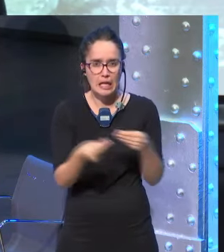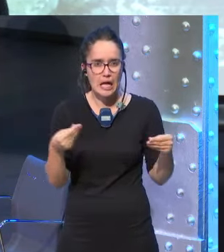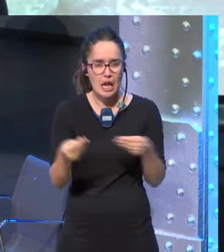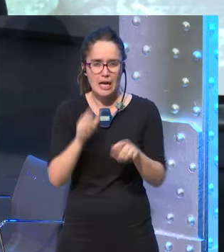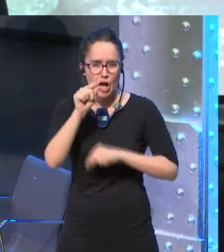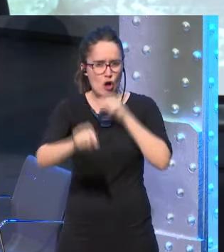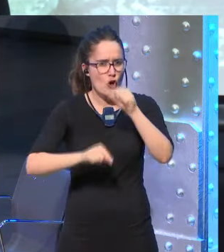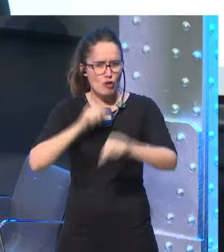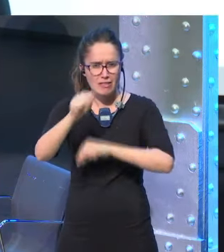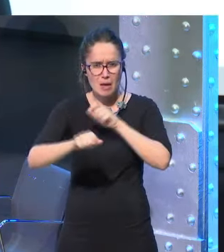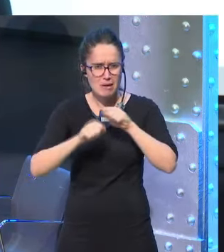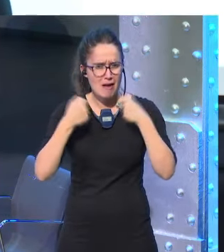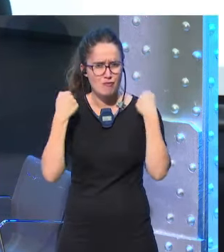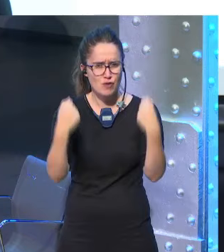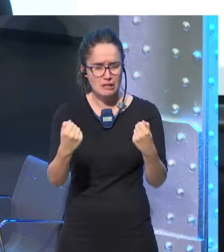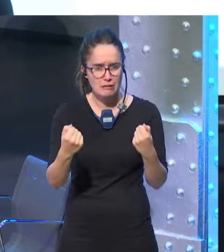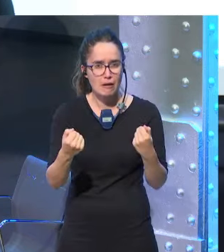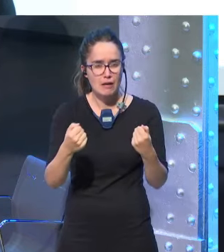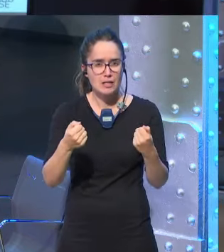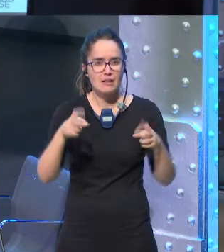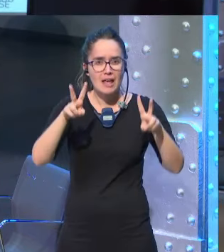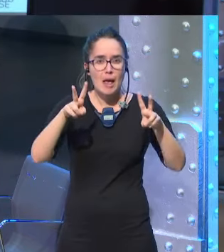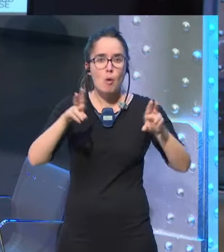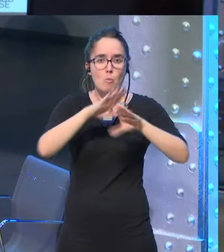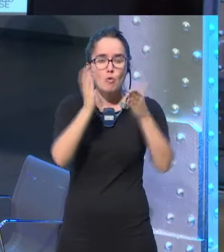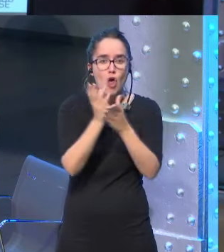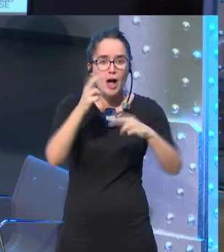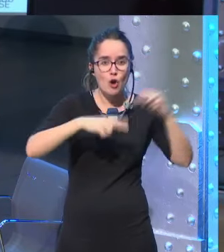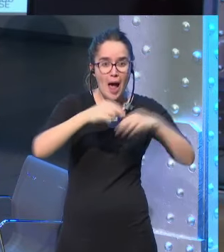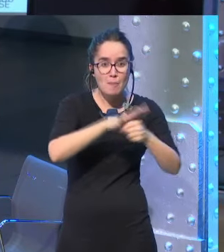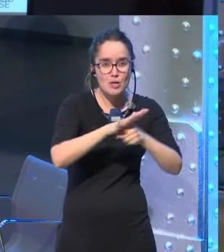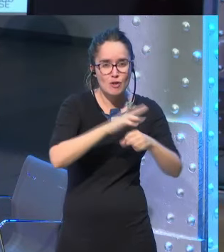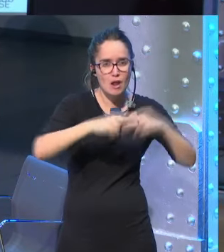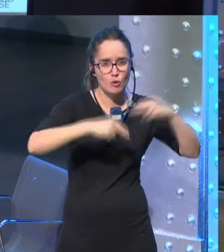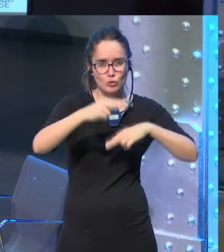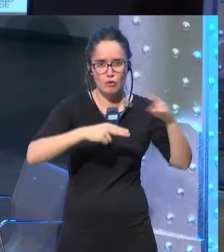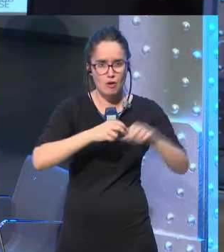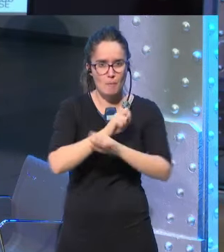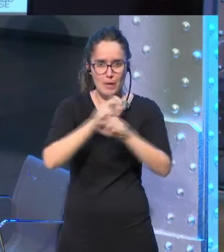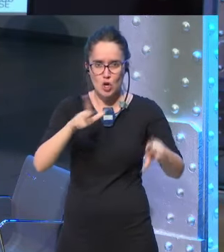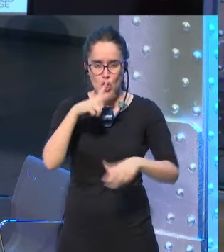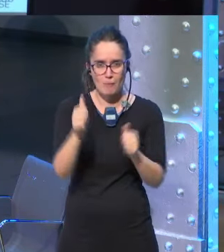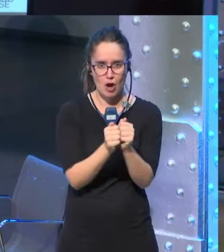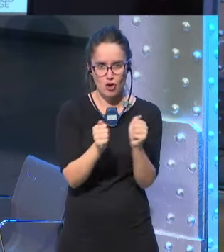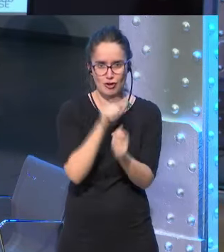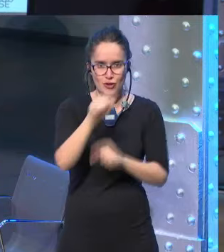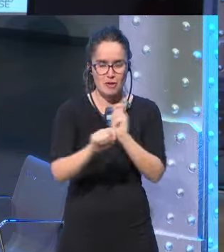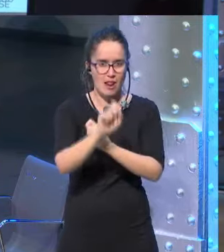most widely used all around the globe. Good. I quickly walk you